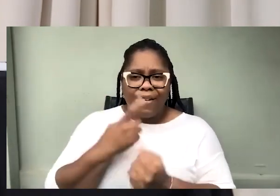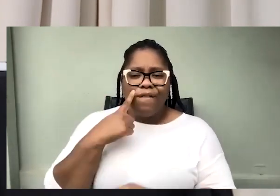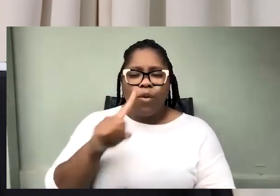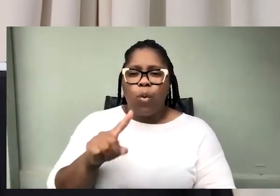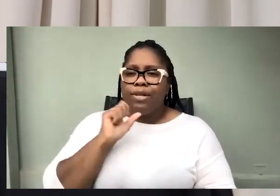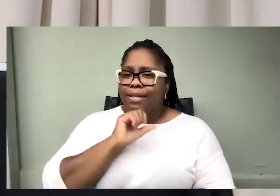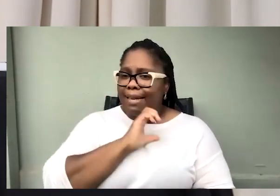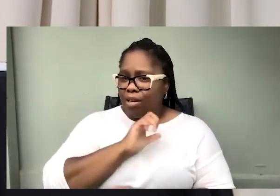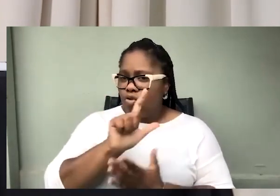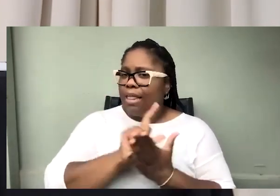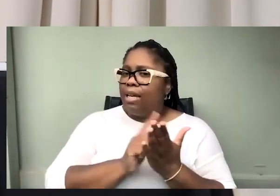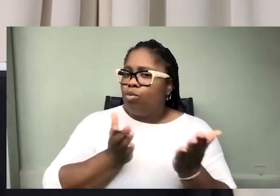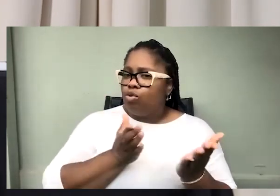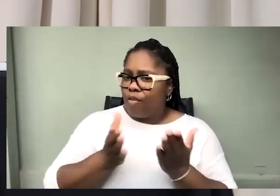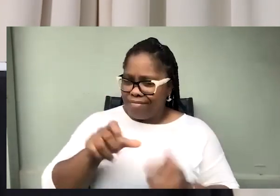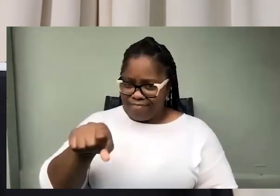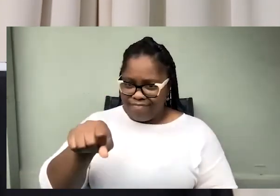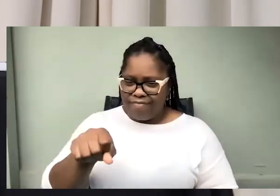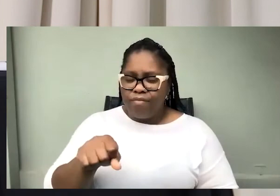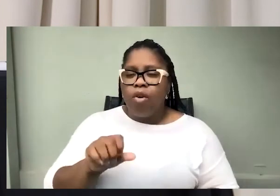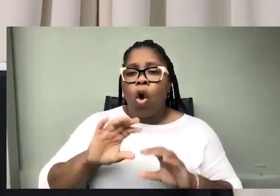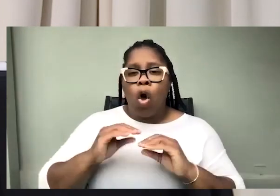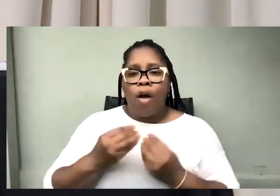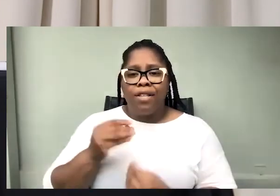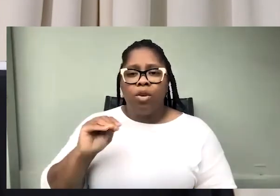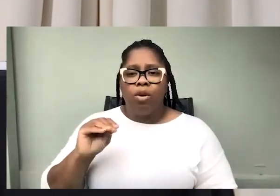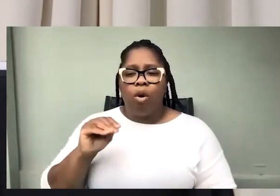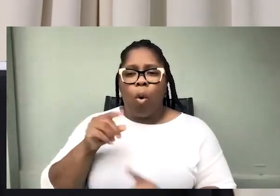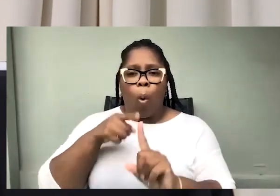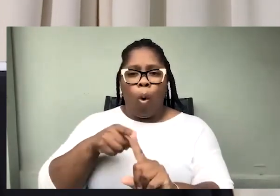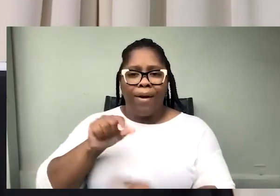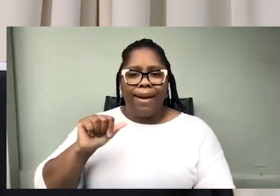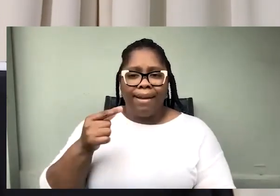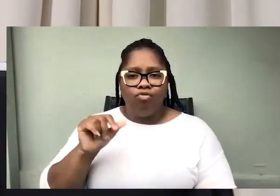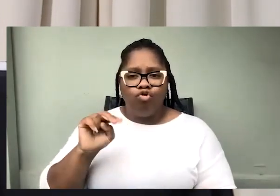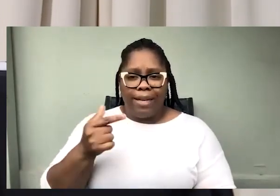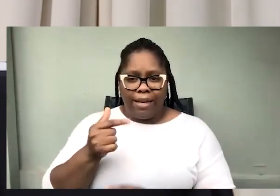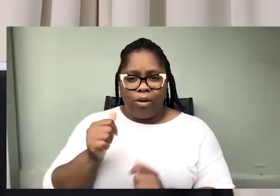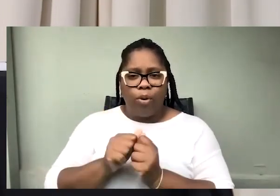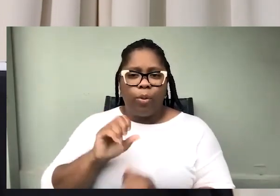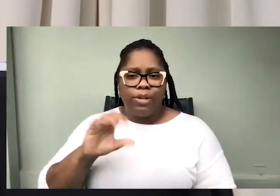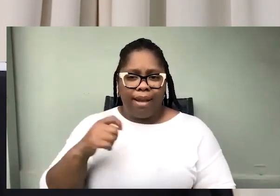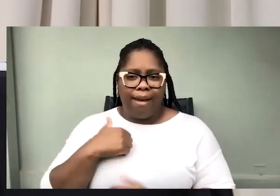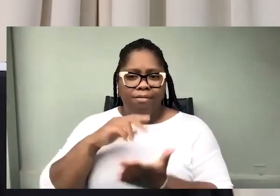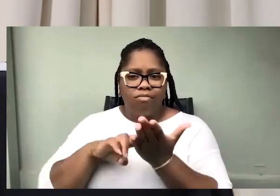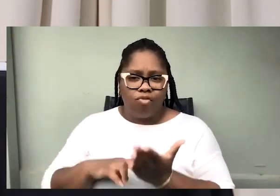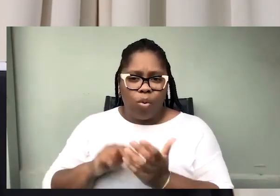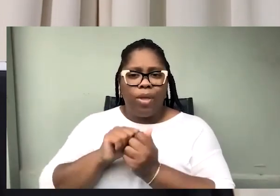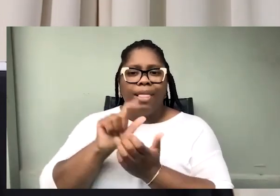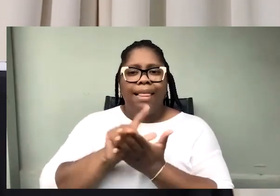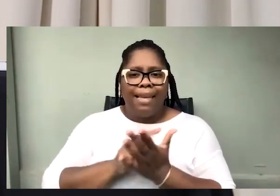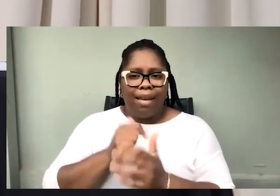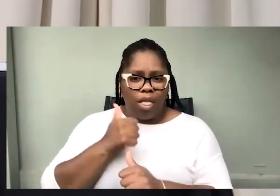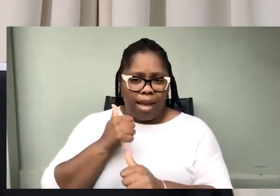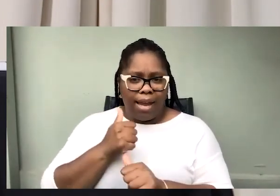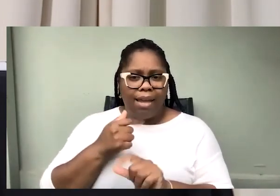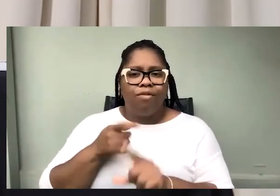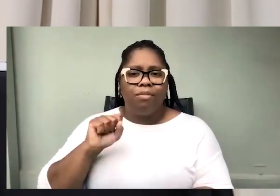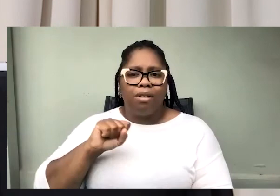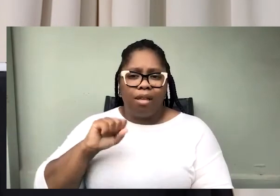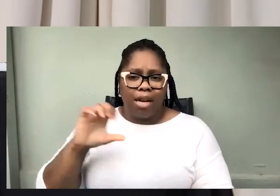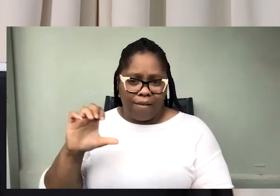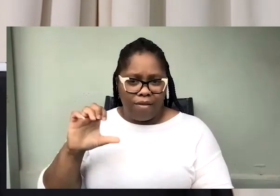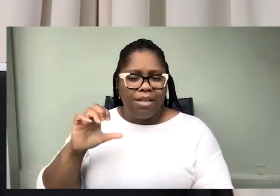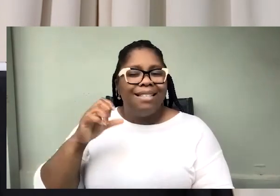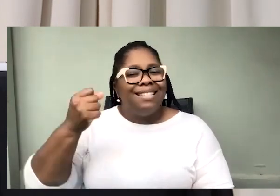senior legal services. So the Office on Aging through the county has a contract with Legal Aid of Southern